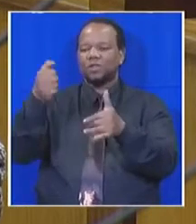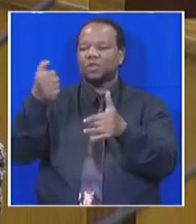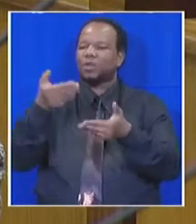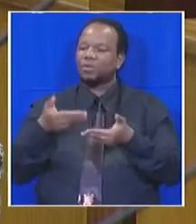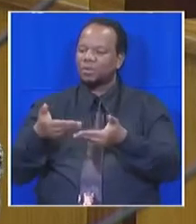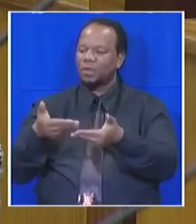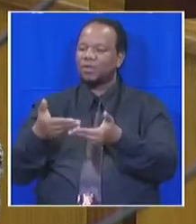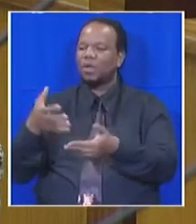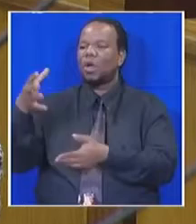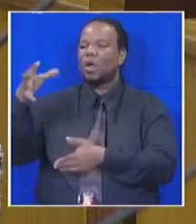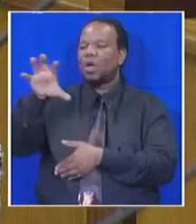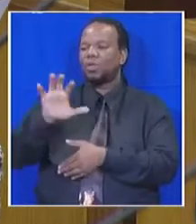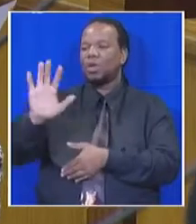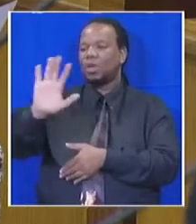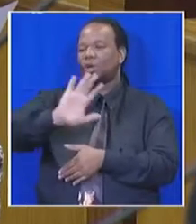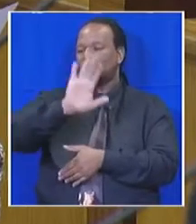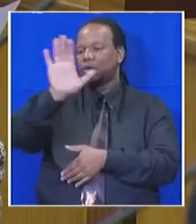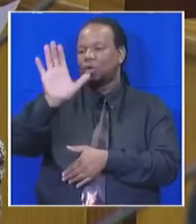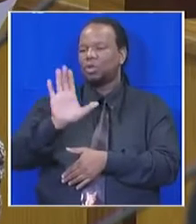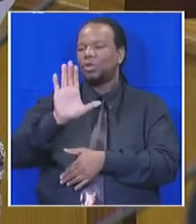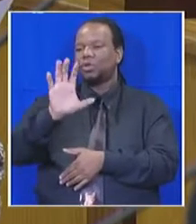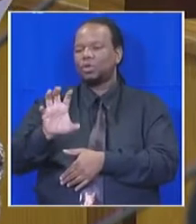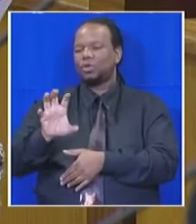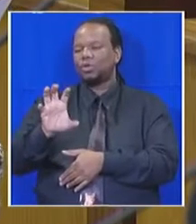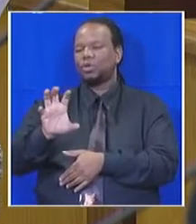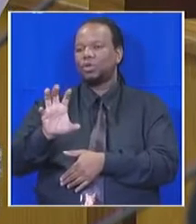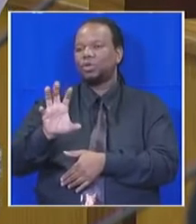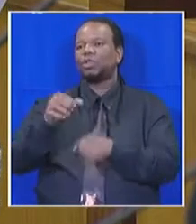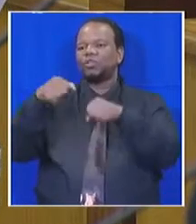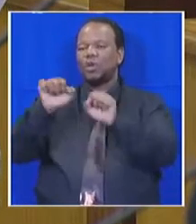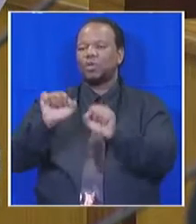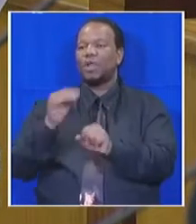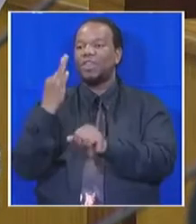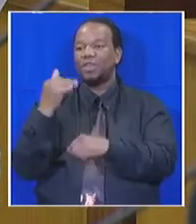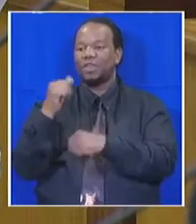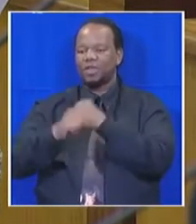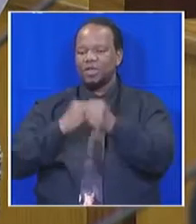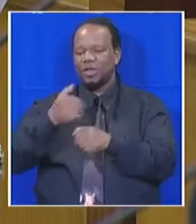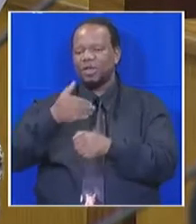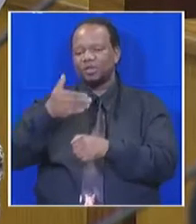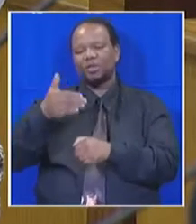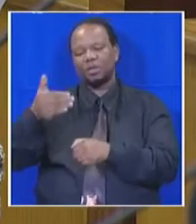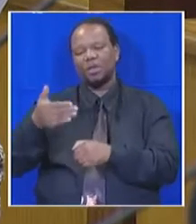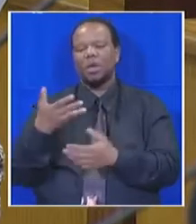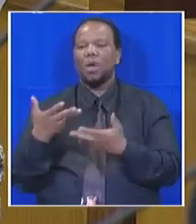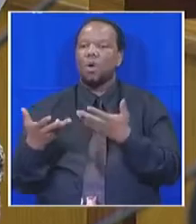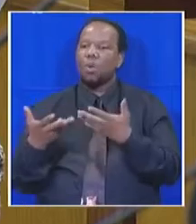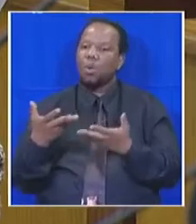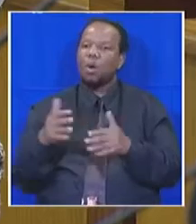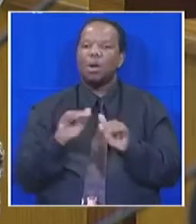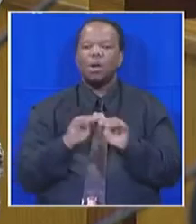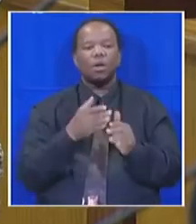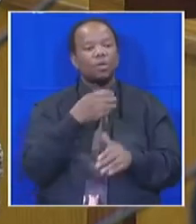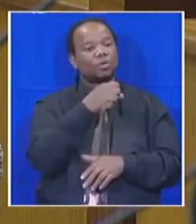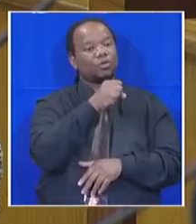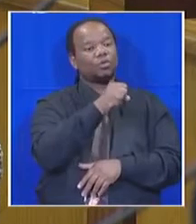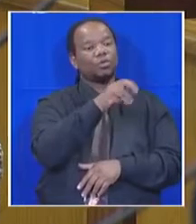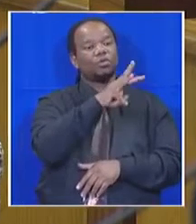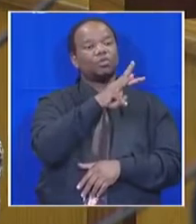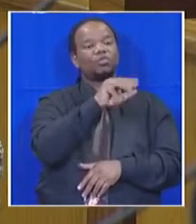region chairperson for a period of 3 years. Understand that she is taking over from Ms. Sophia Swartz